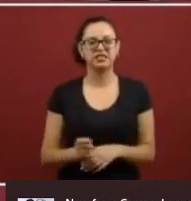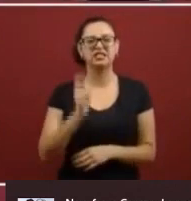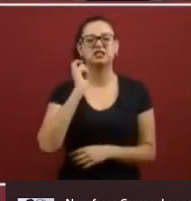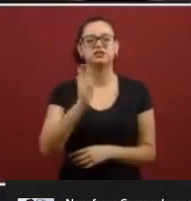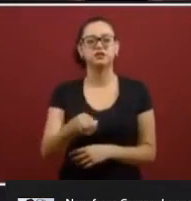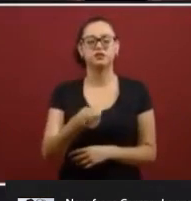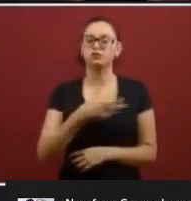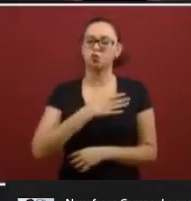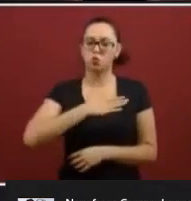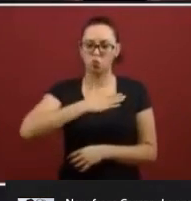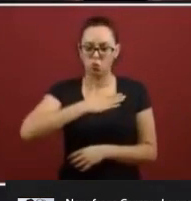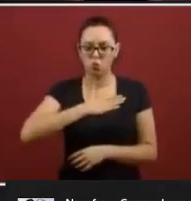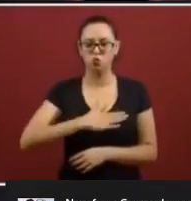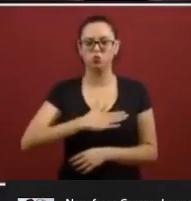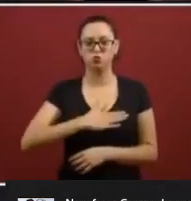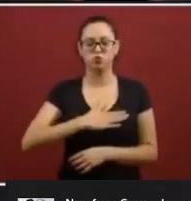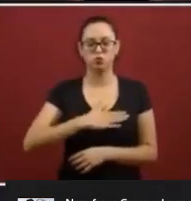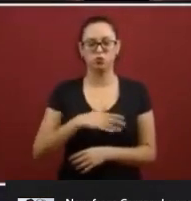the